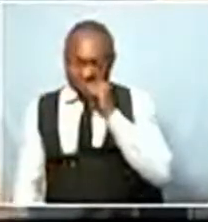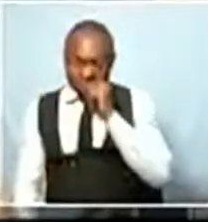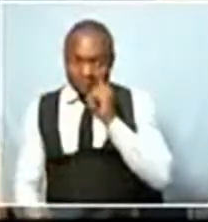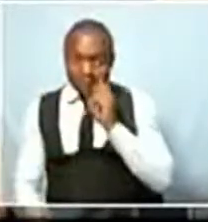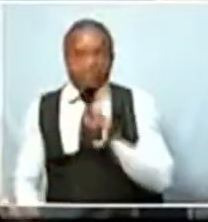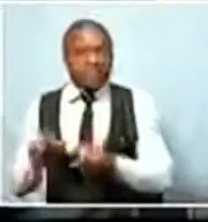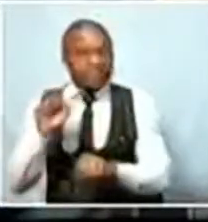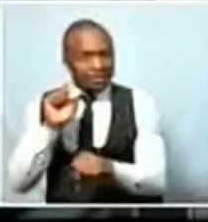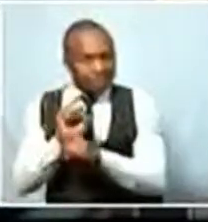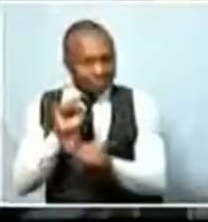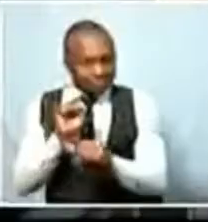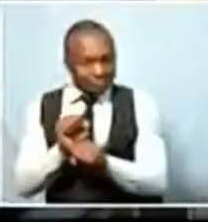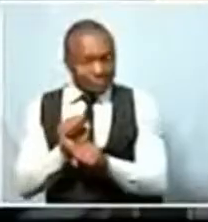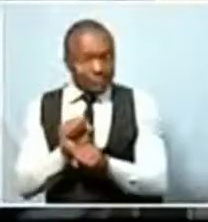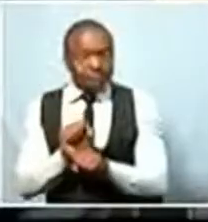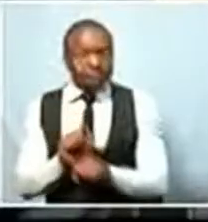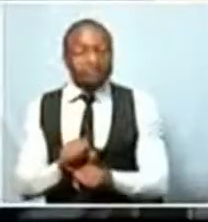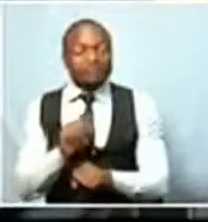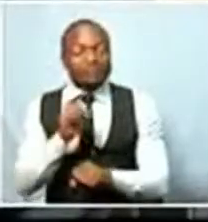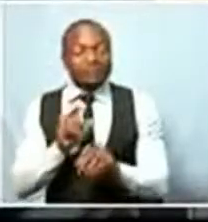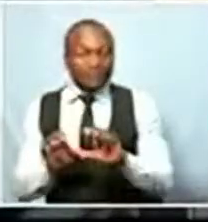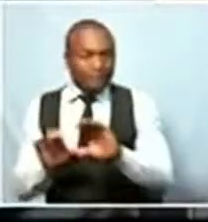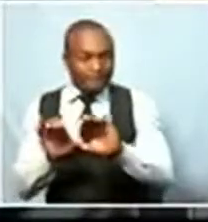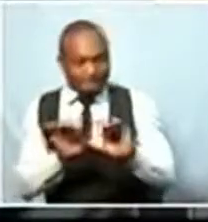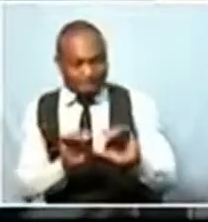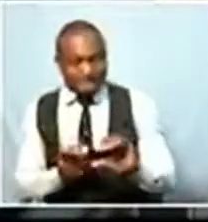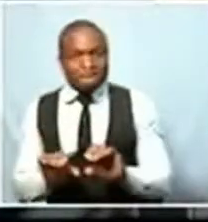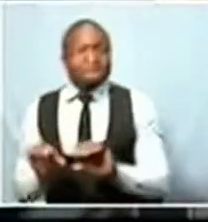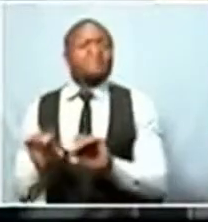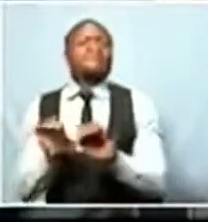The work that you are undertaking